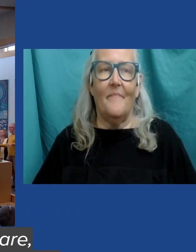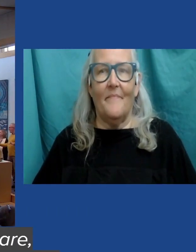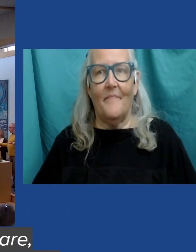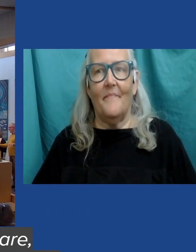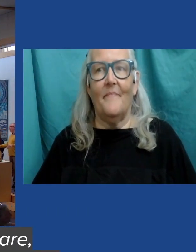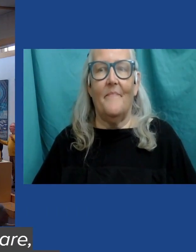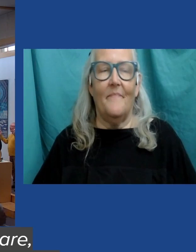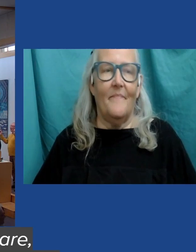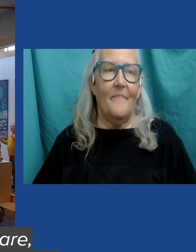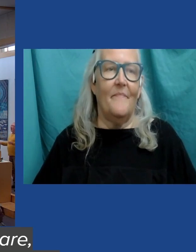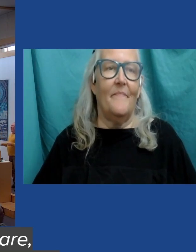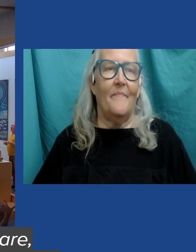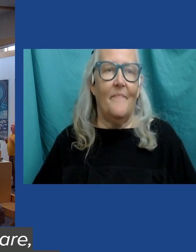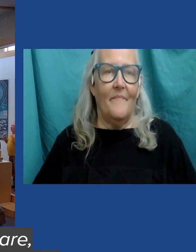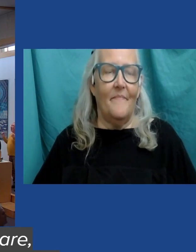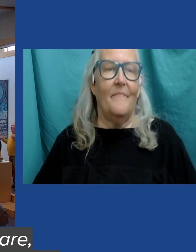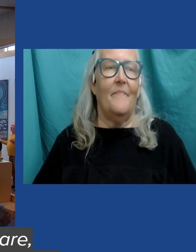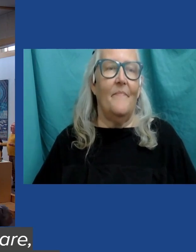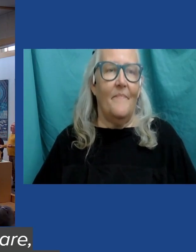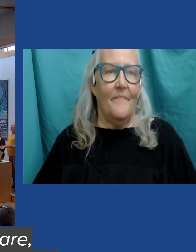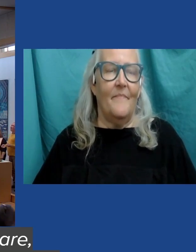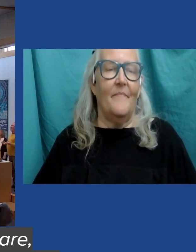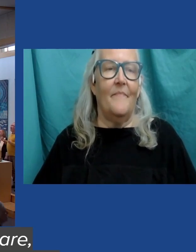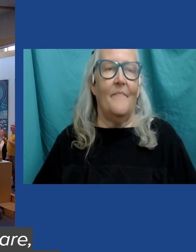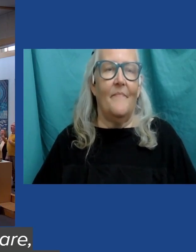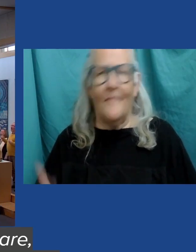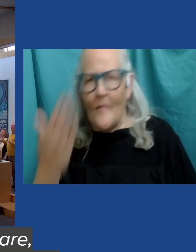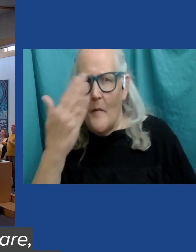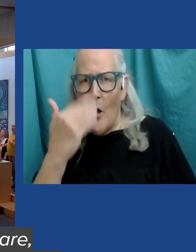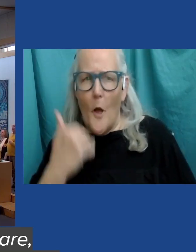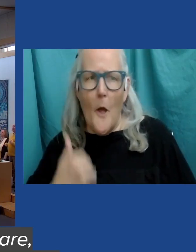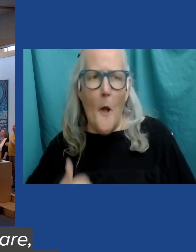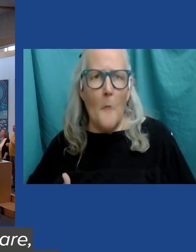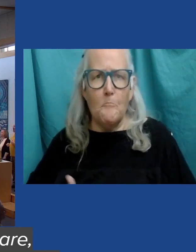Ready and Come.